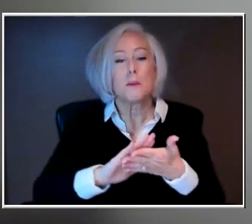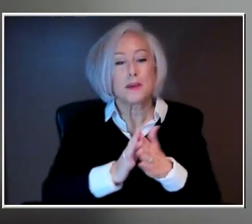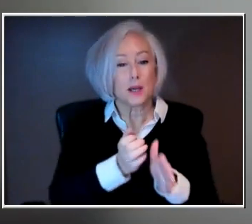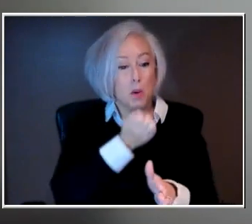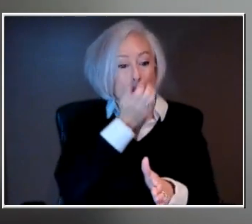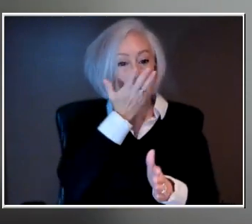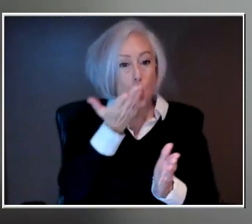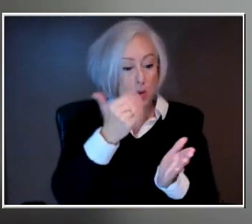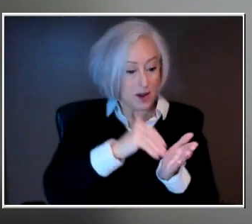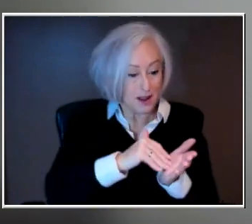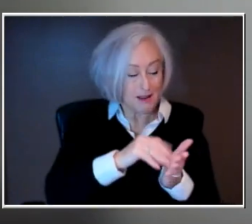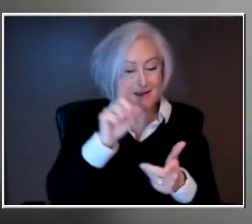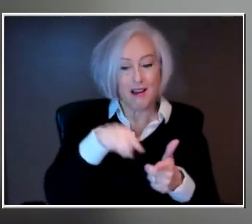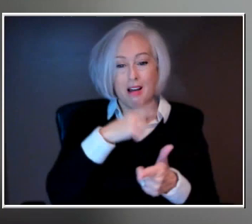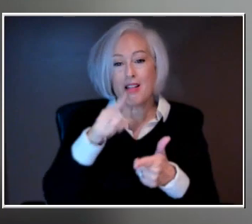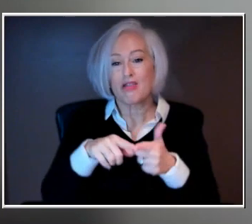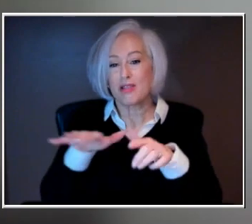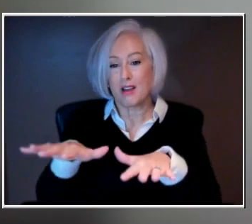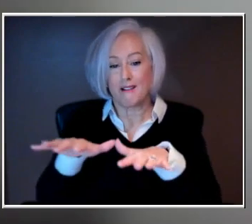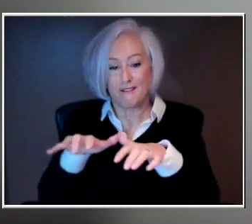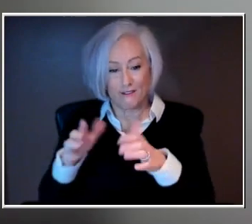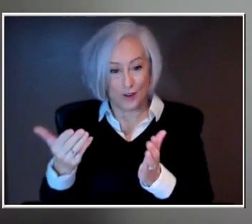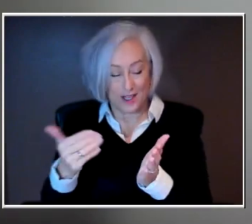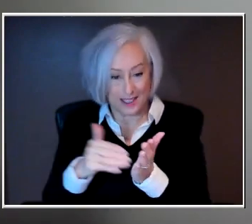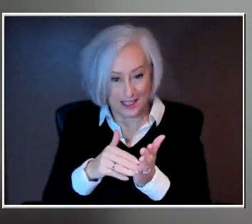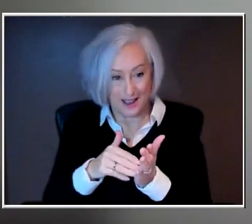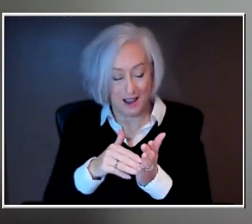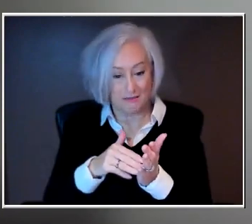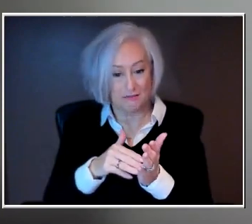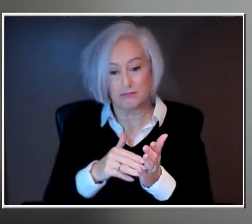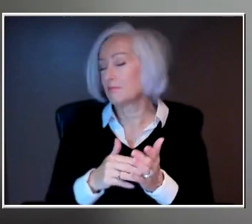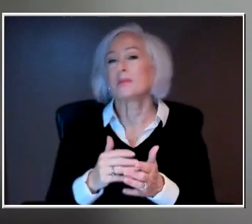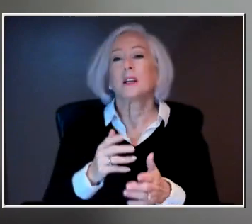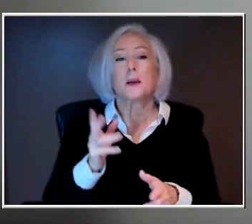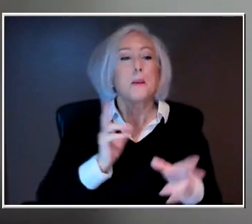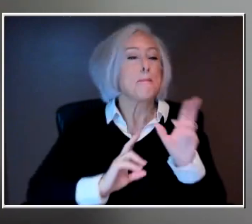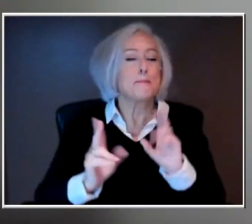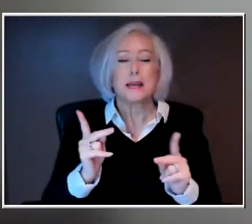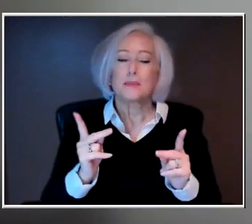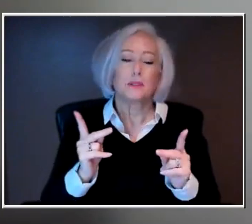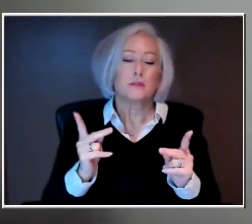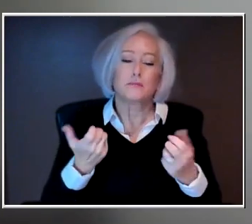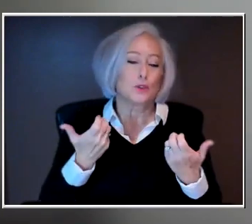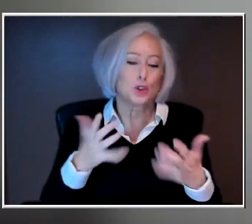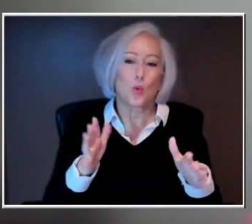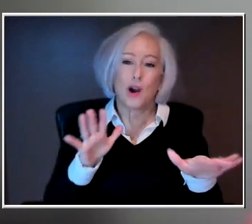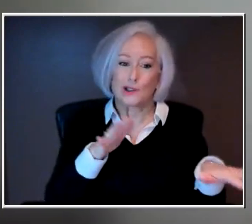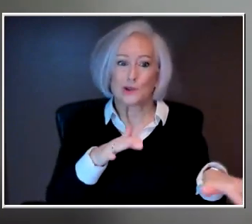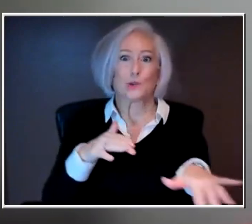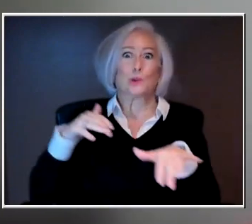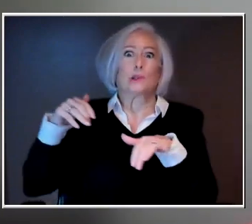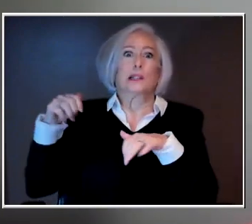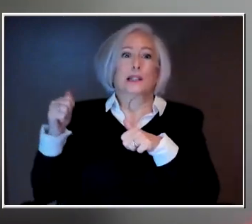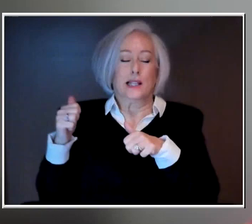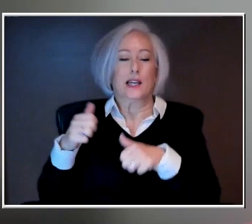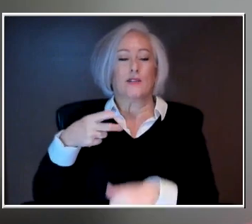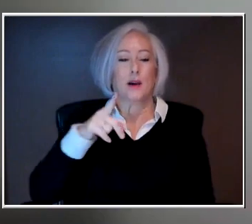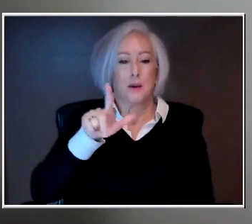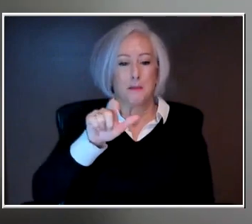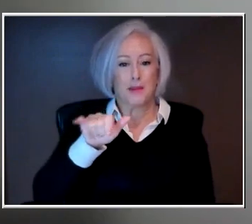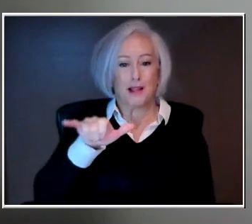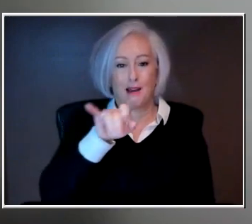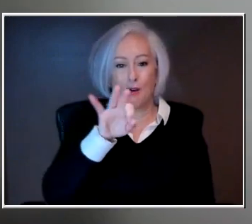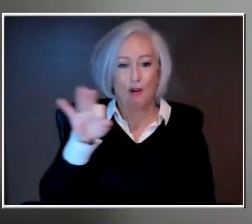be pretty anxious to leave a playoff game, we do have to warn them that you put your